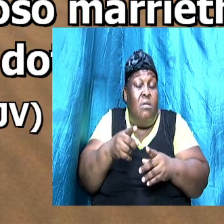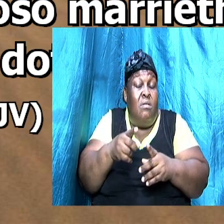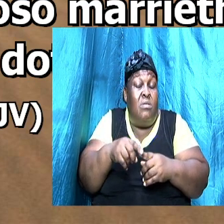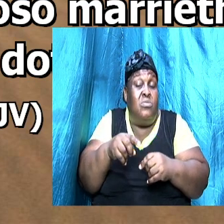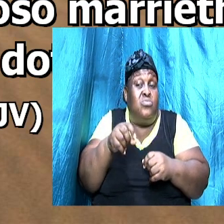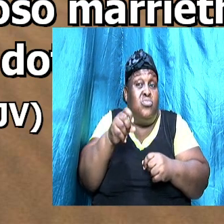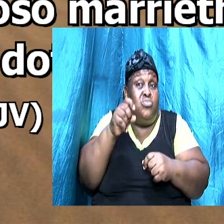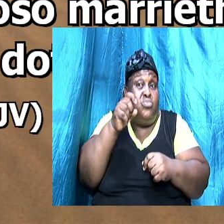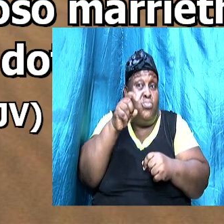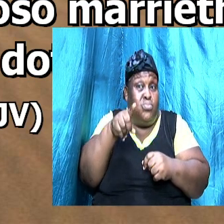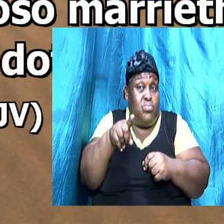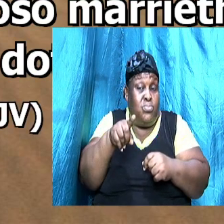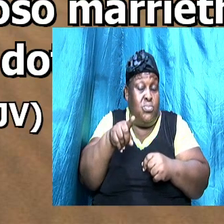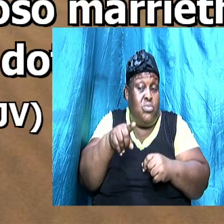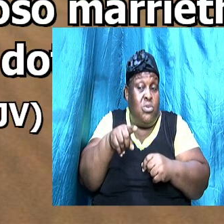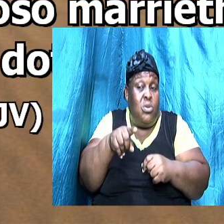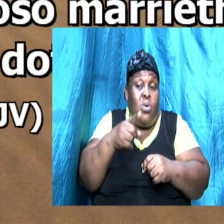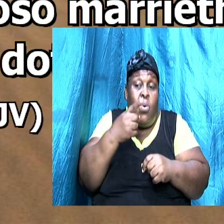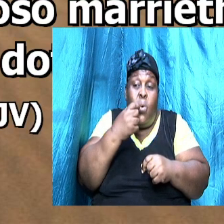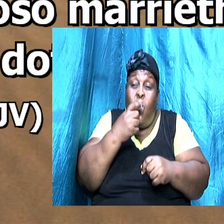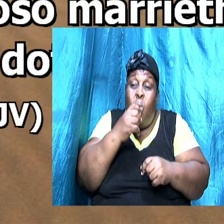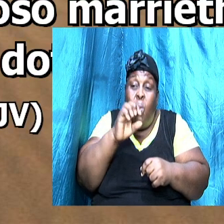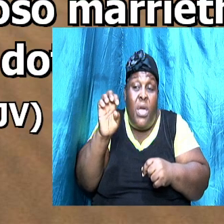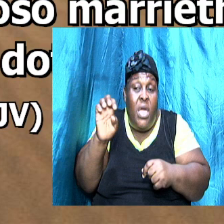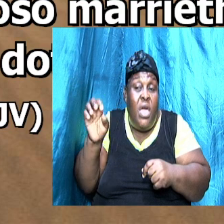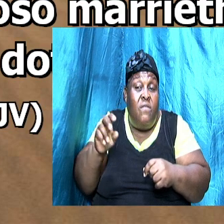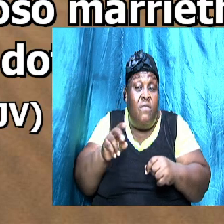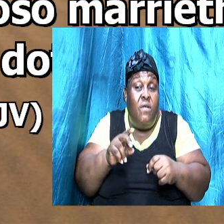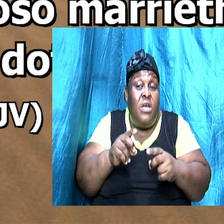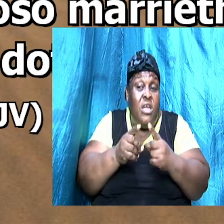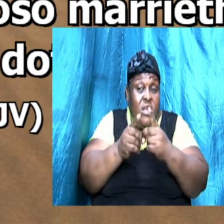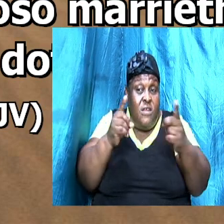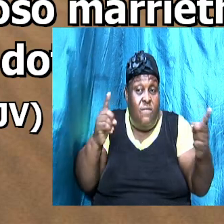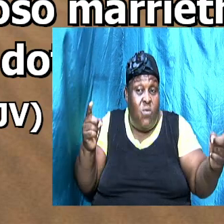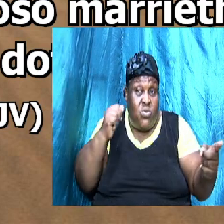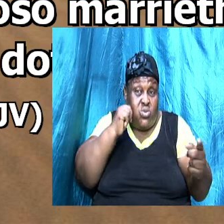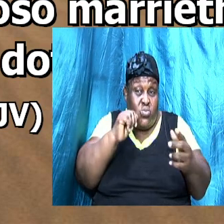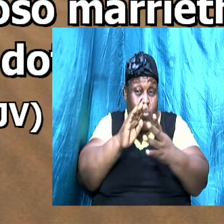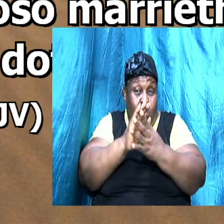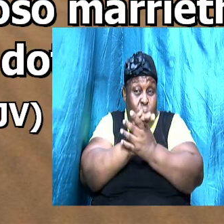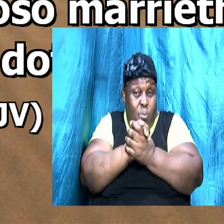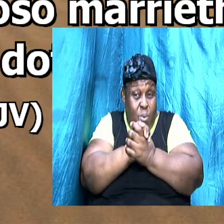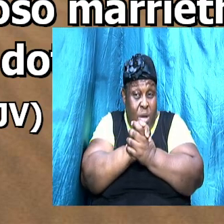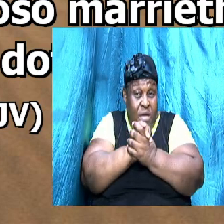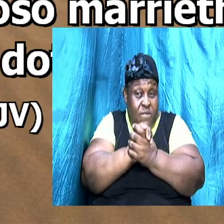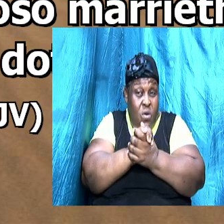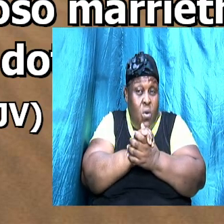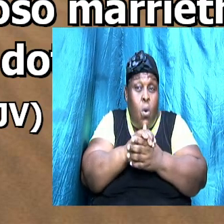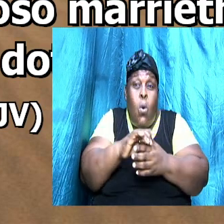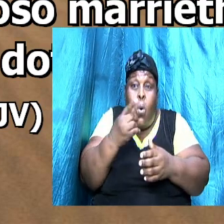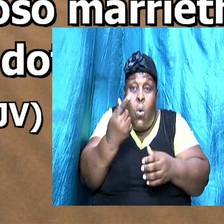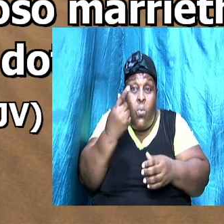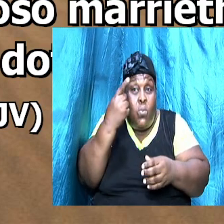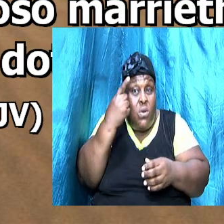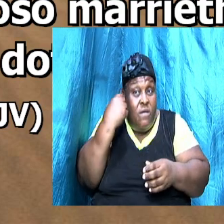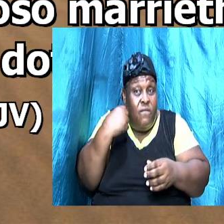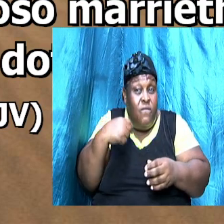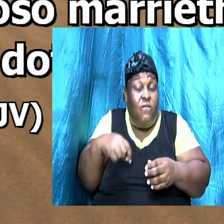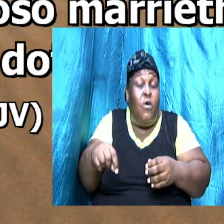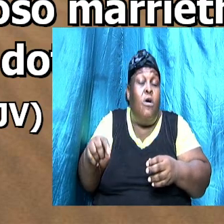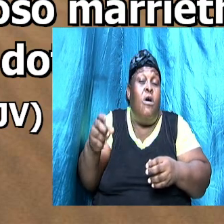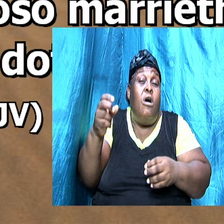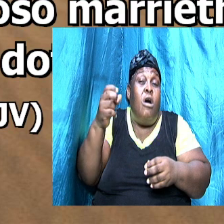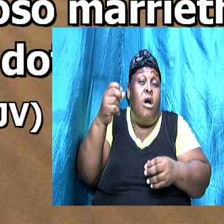of affairs now. Whosoever shall put away his wife, except it be for fornication,